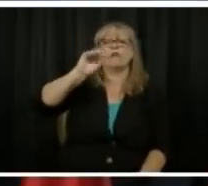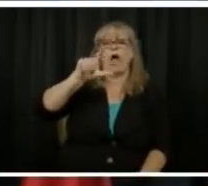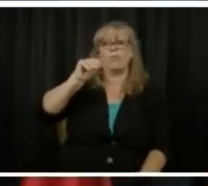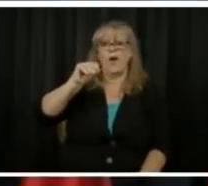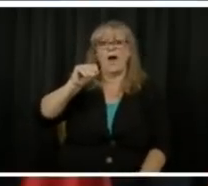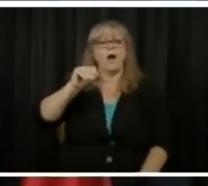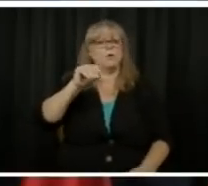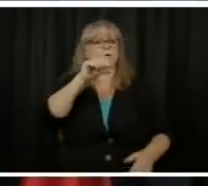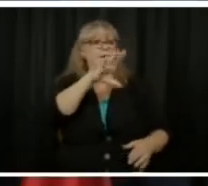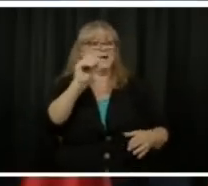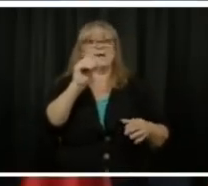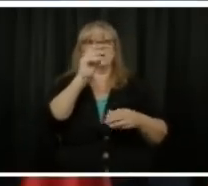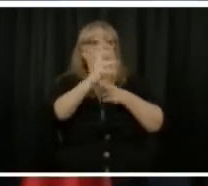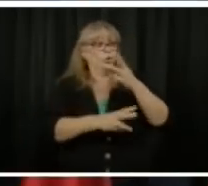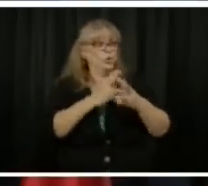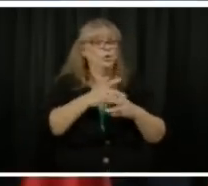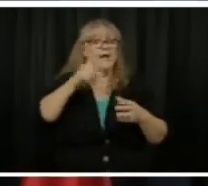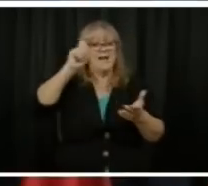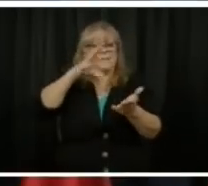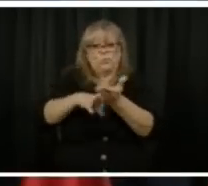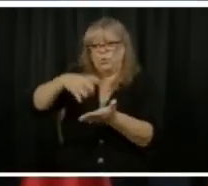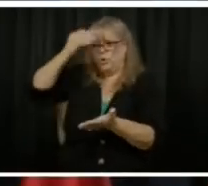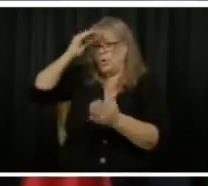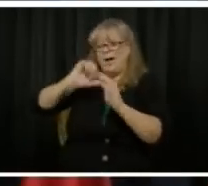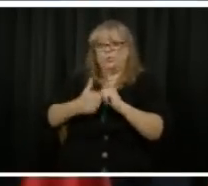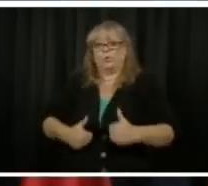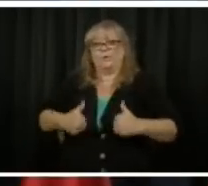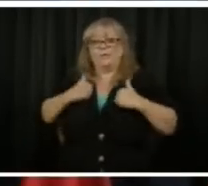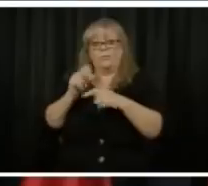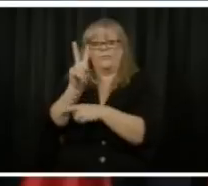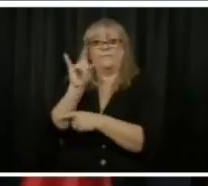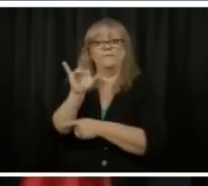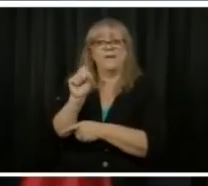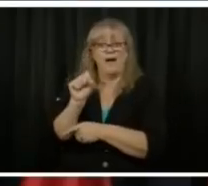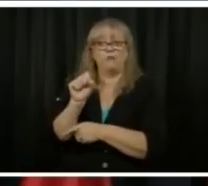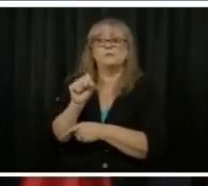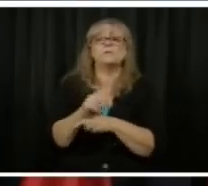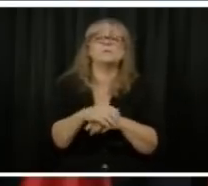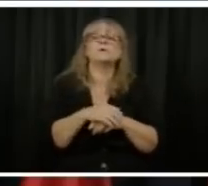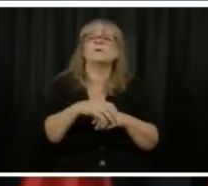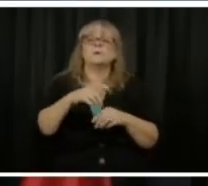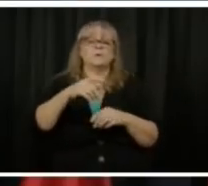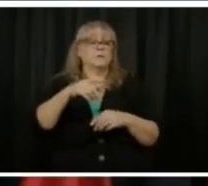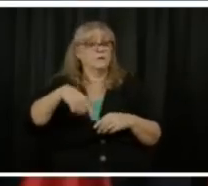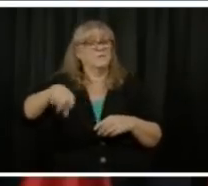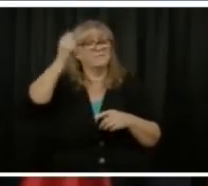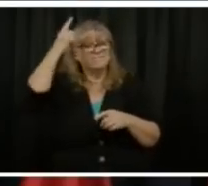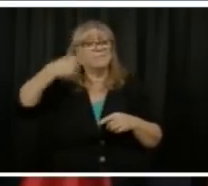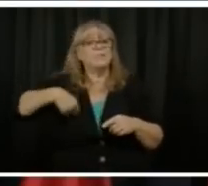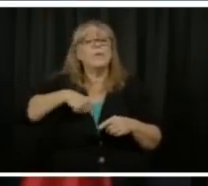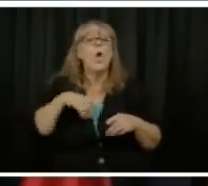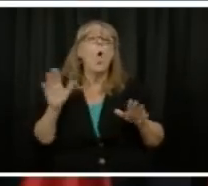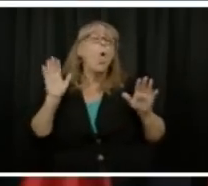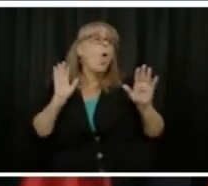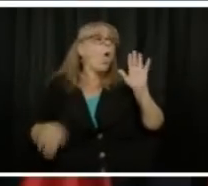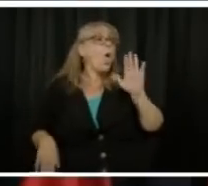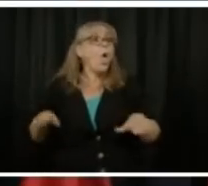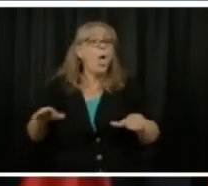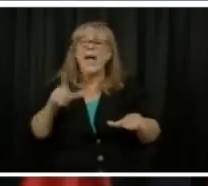be disciplined. It's critical that we as individuals help our counties to suppress the disease. We should